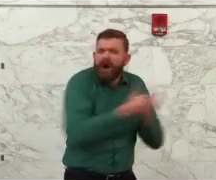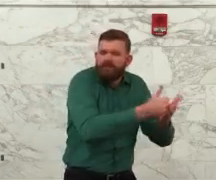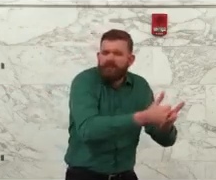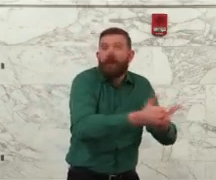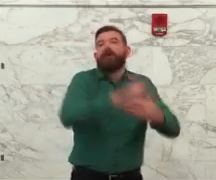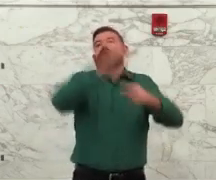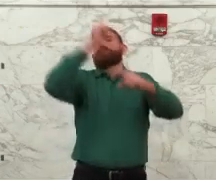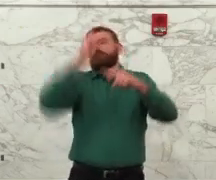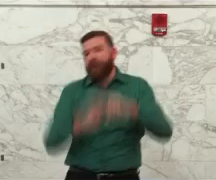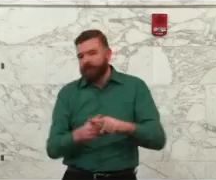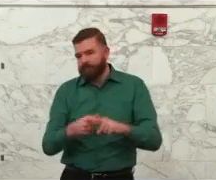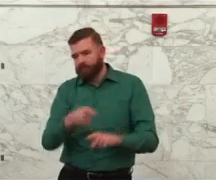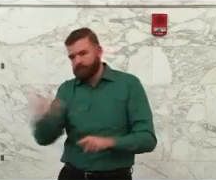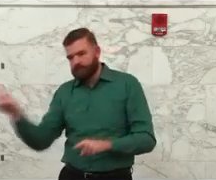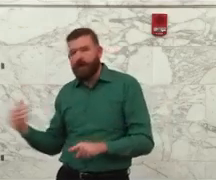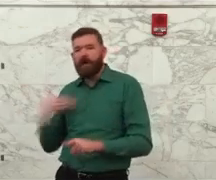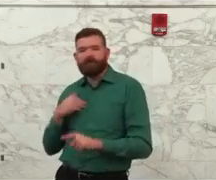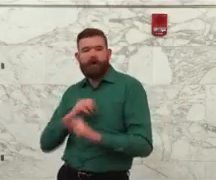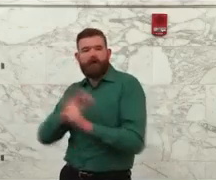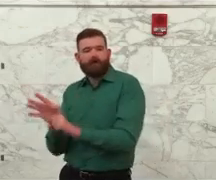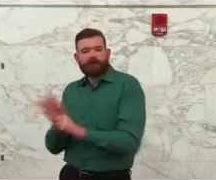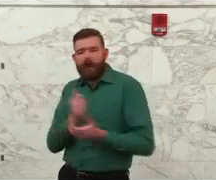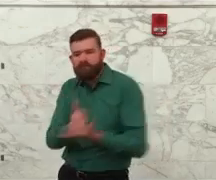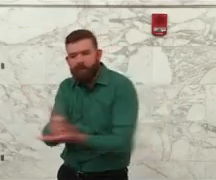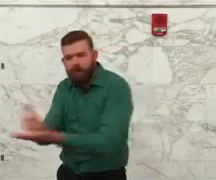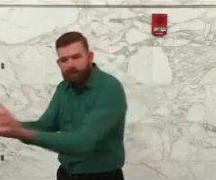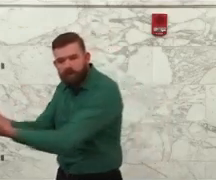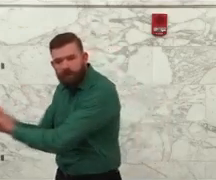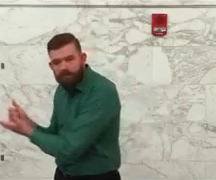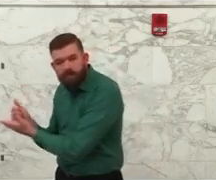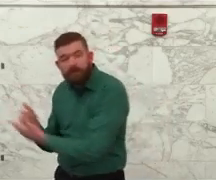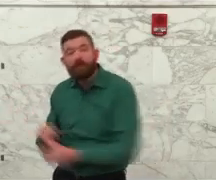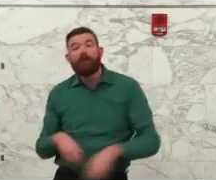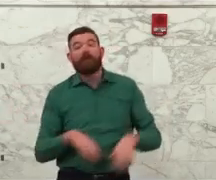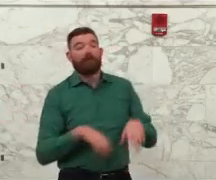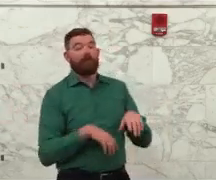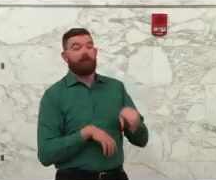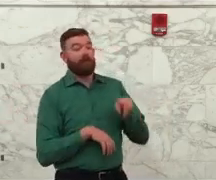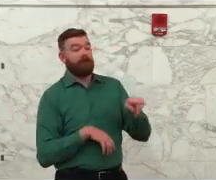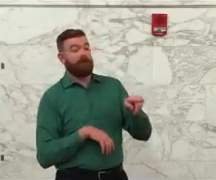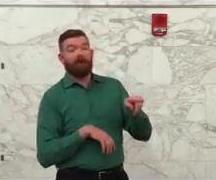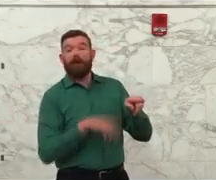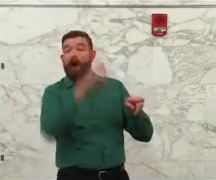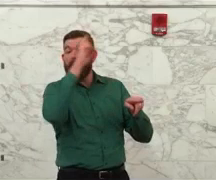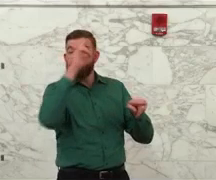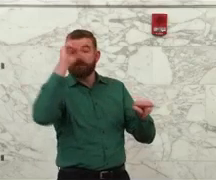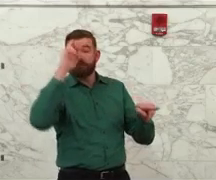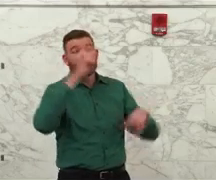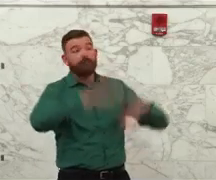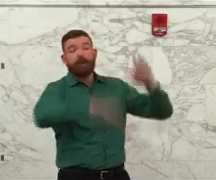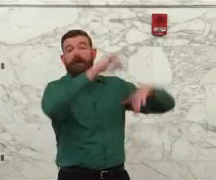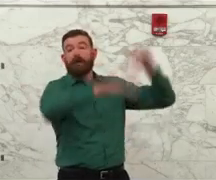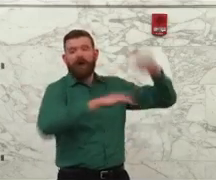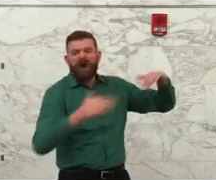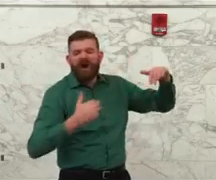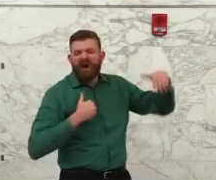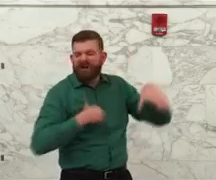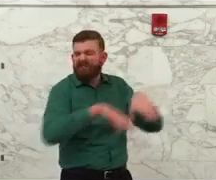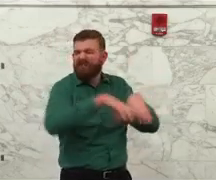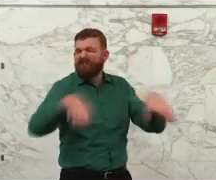existing hospitals that could be used for inpatient capacity. We're working with the U.S. Army Corps of Engineers, and they